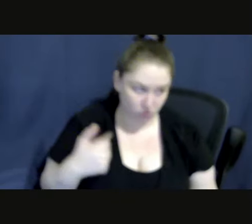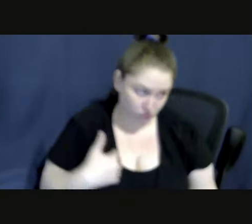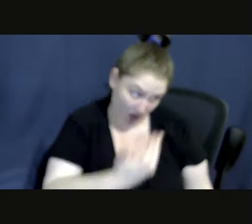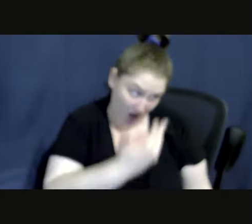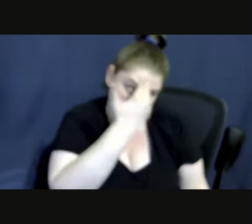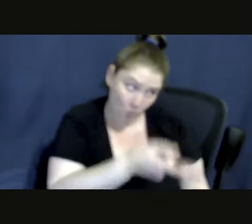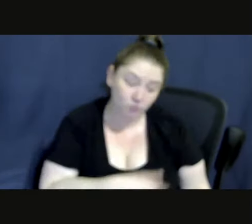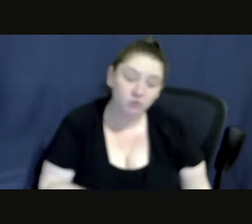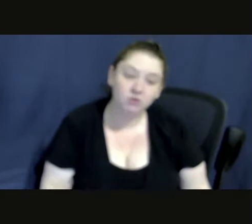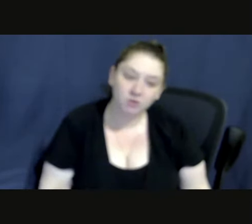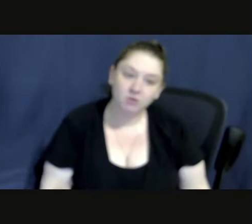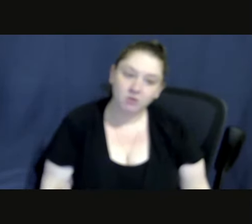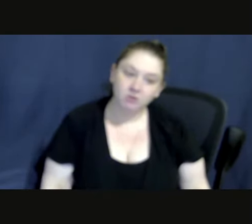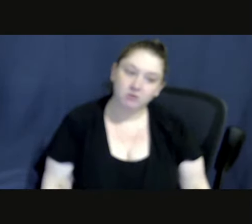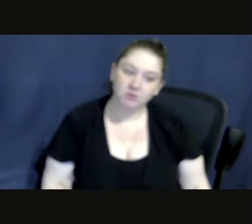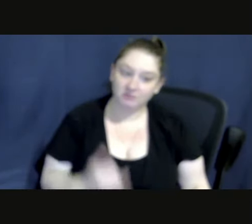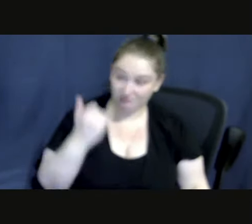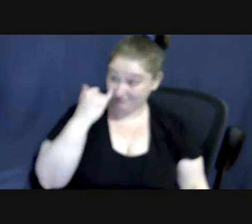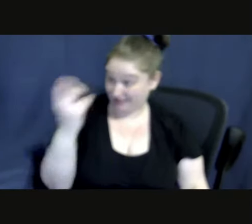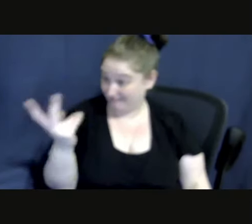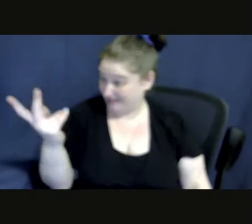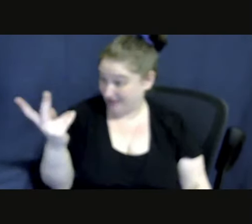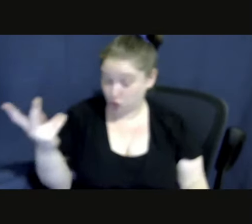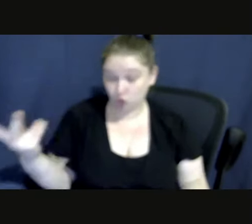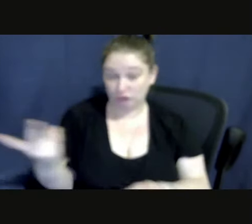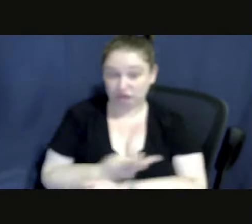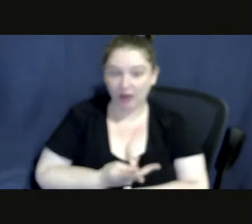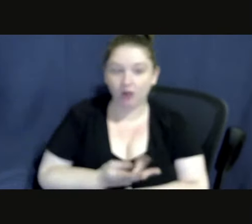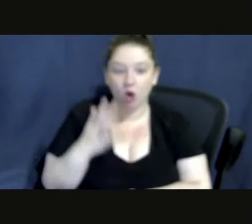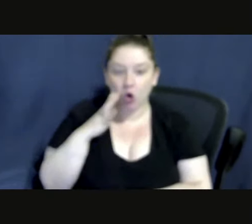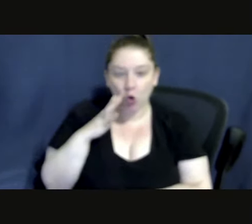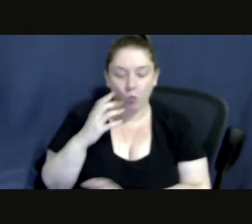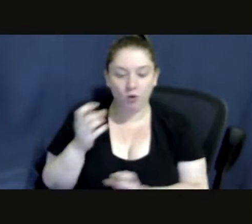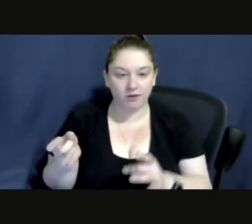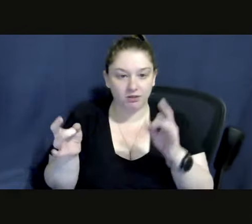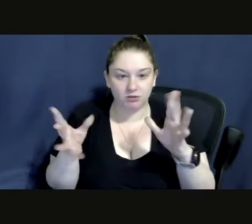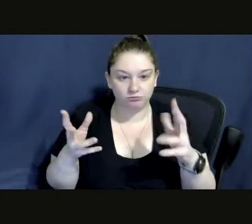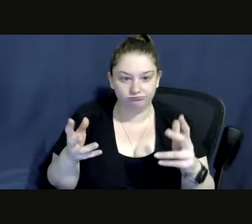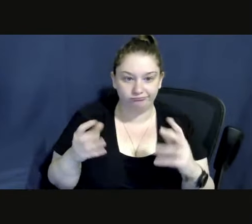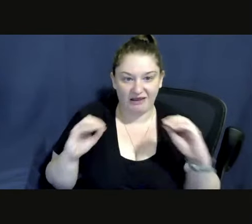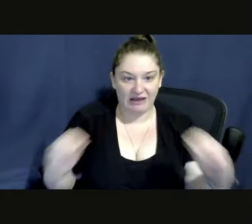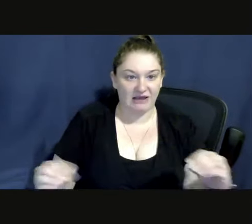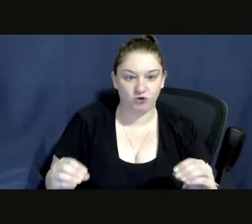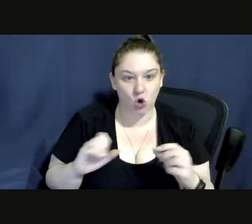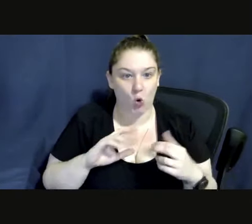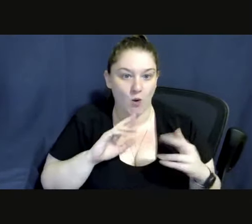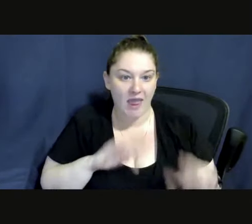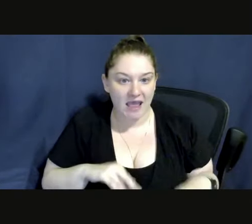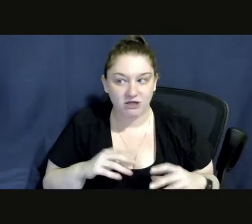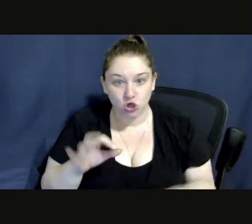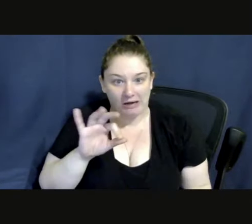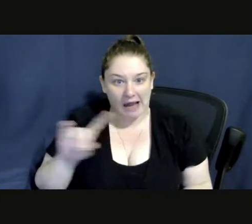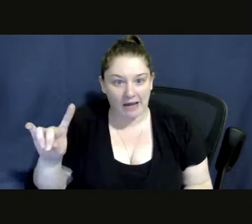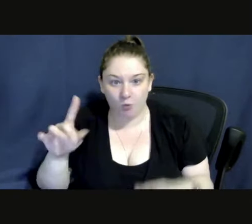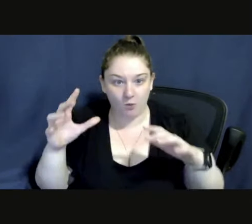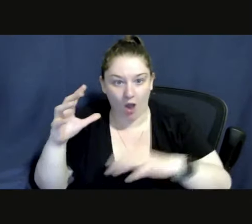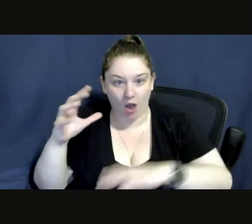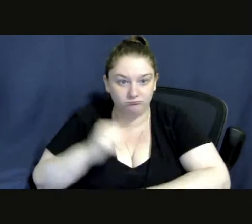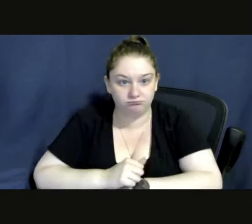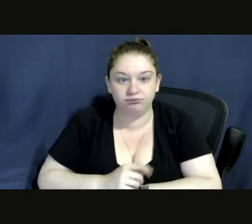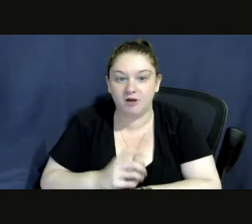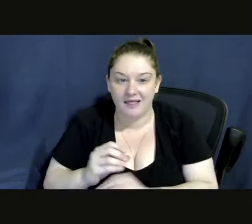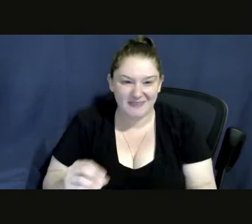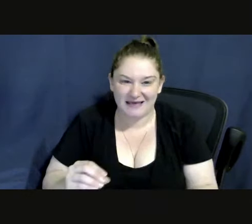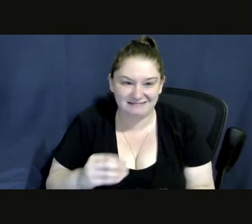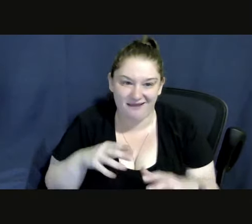Yes. And if those both fail, we're out of business. So 911 goes away. That's not an acceptable scenario. It's really a single point of